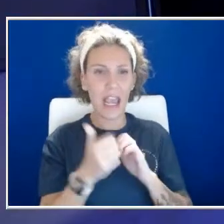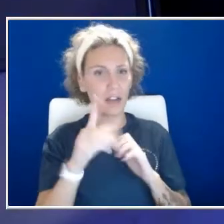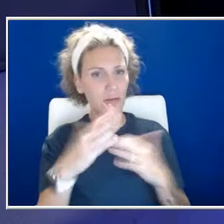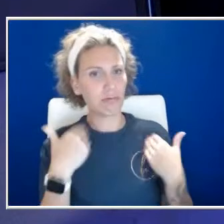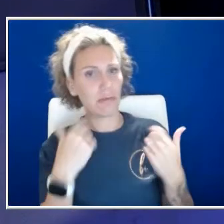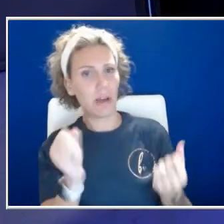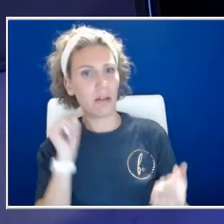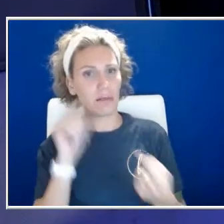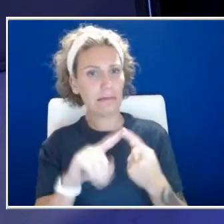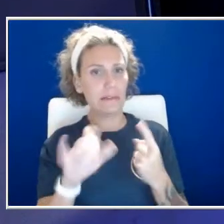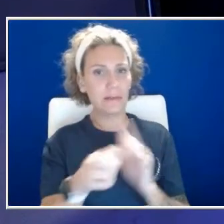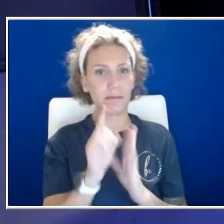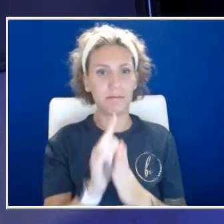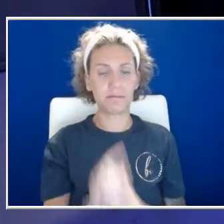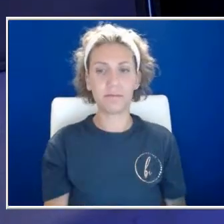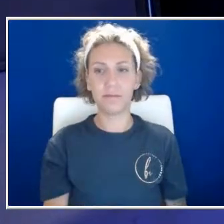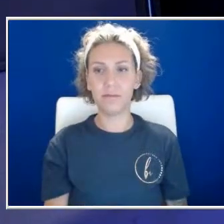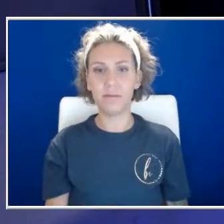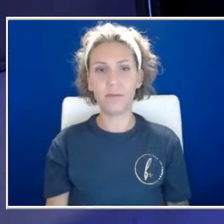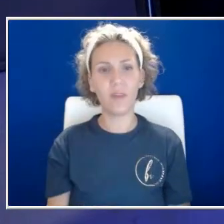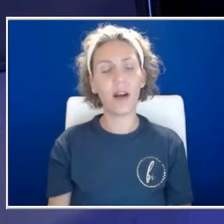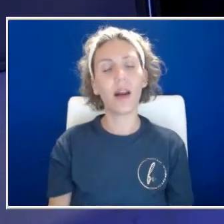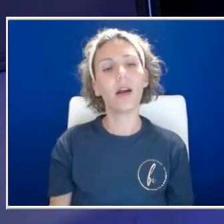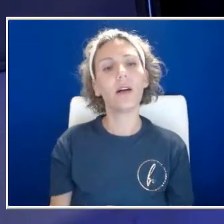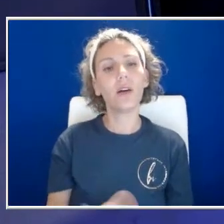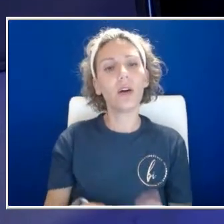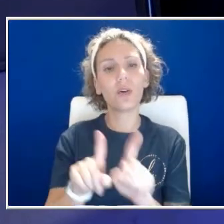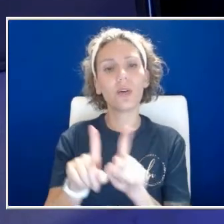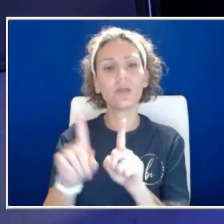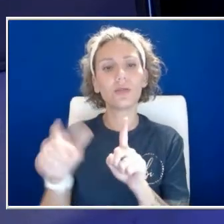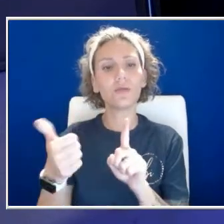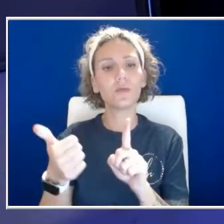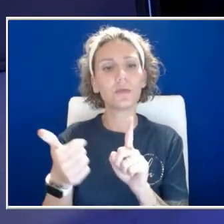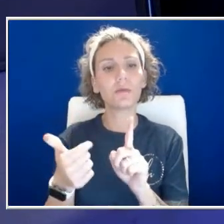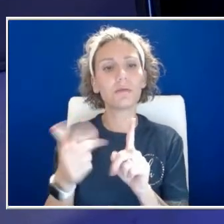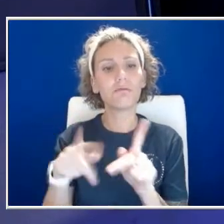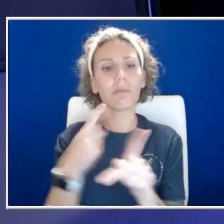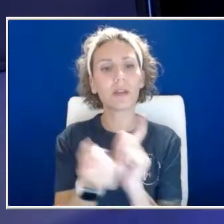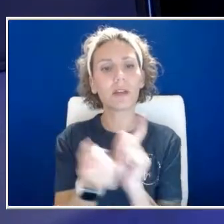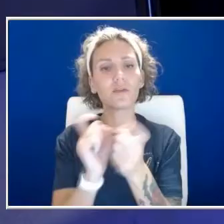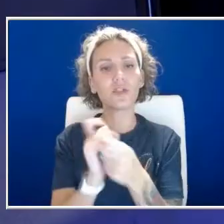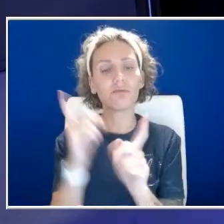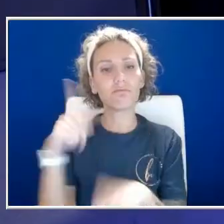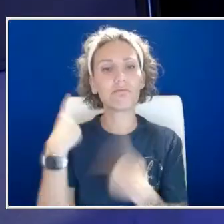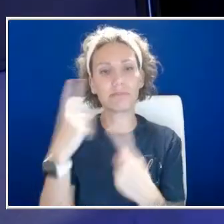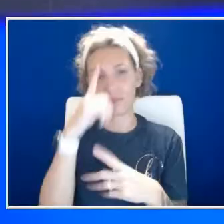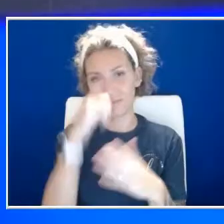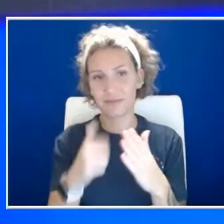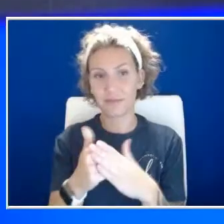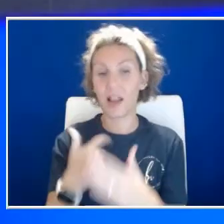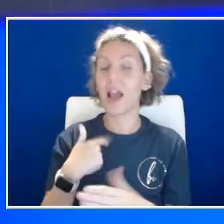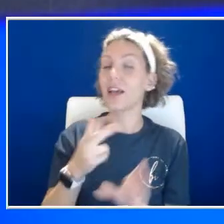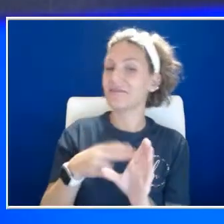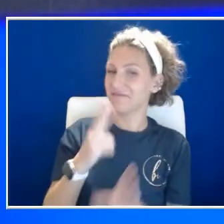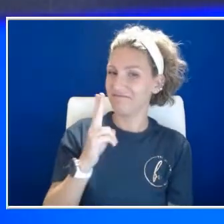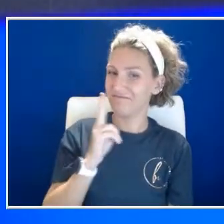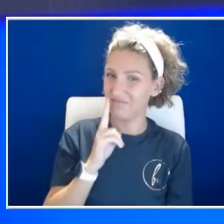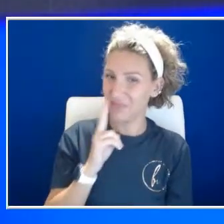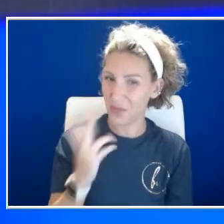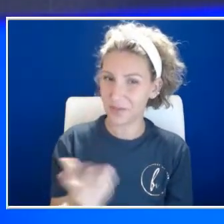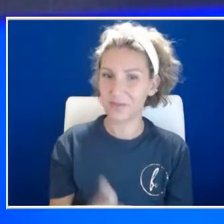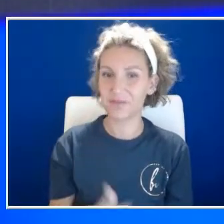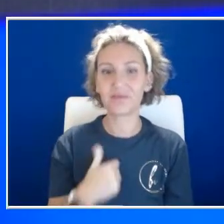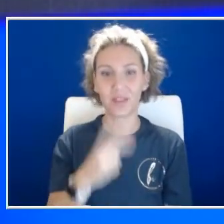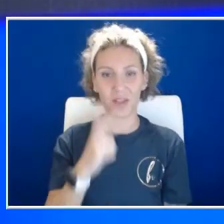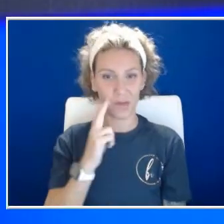And also, what kind of changes have you made since the stroke? Well, I quit smoking. I was a smoker, and I